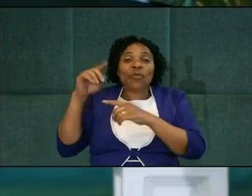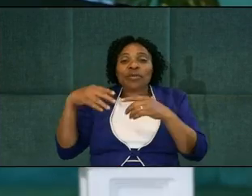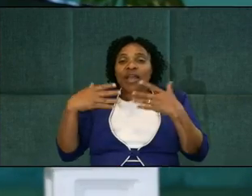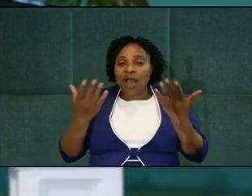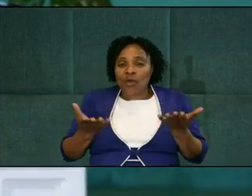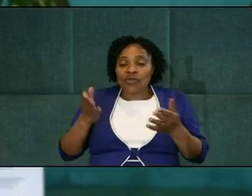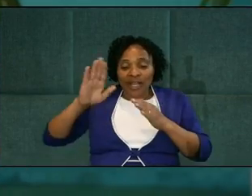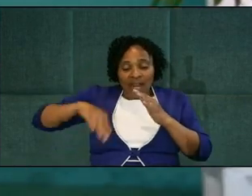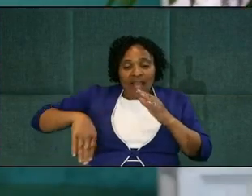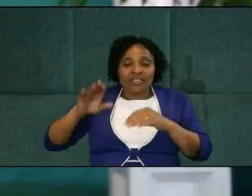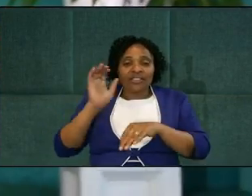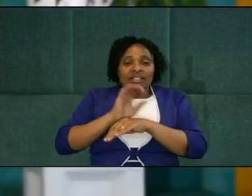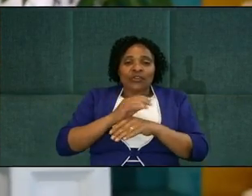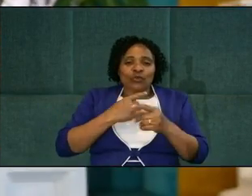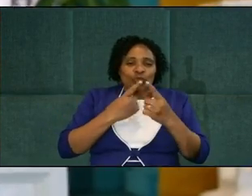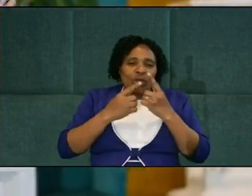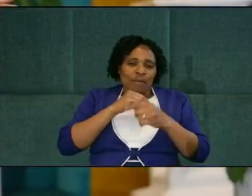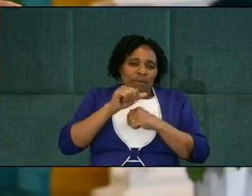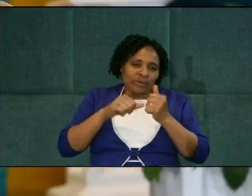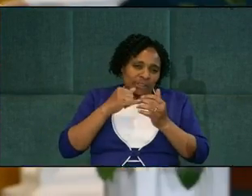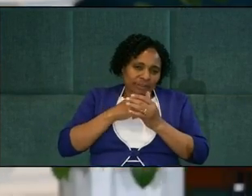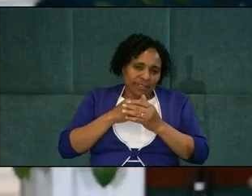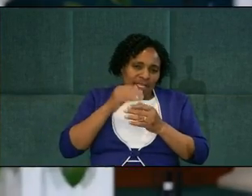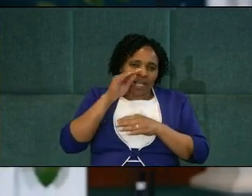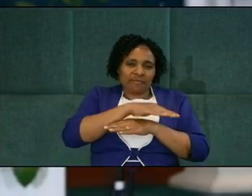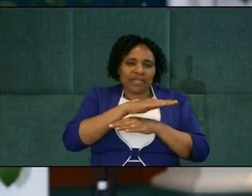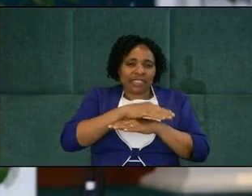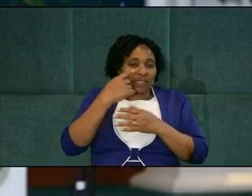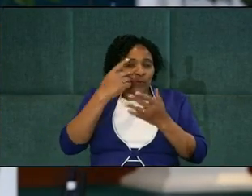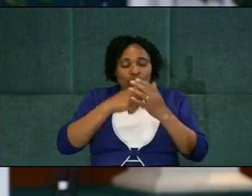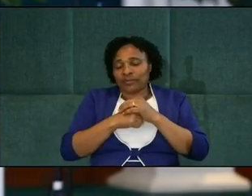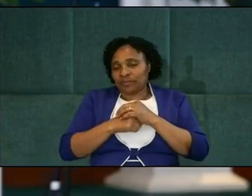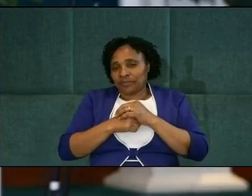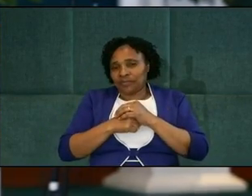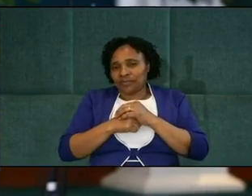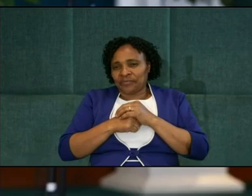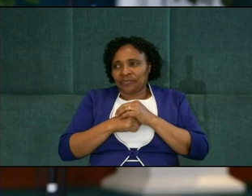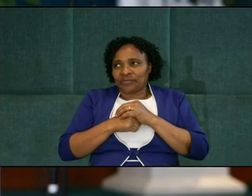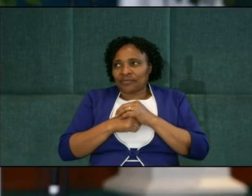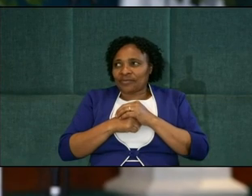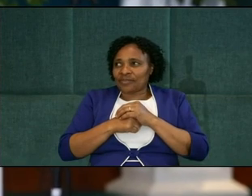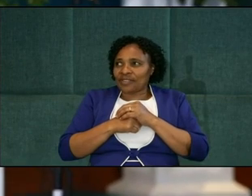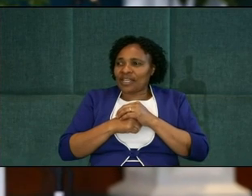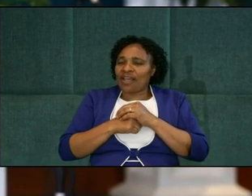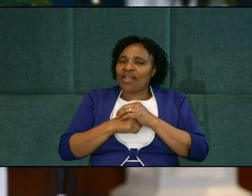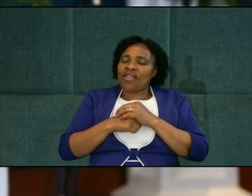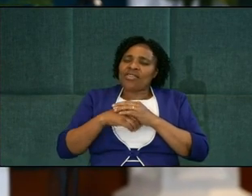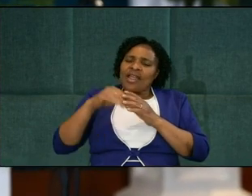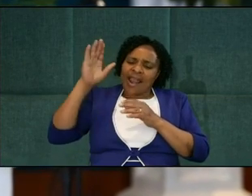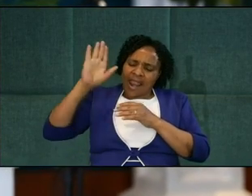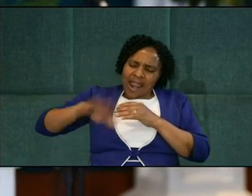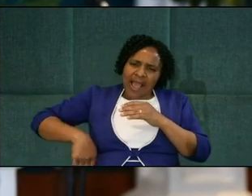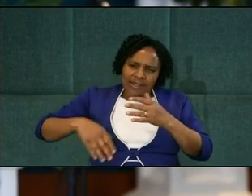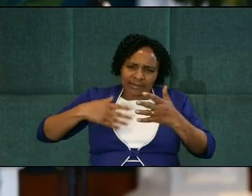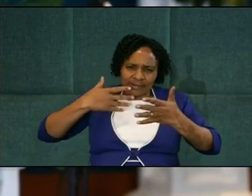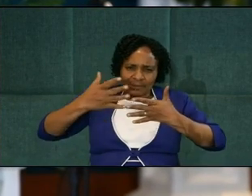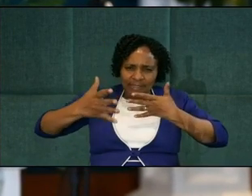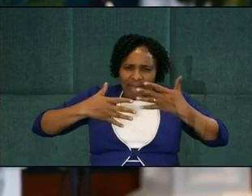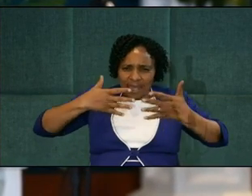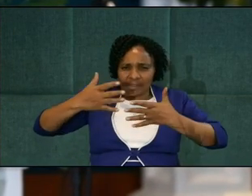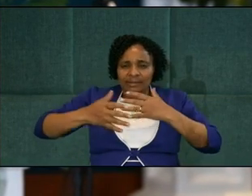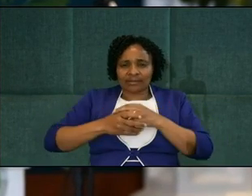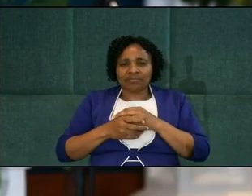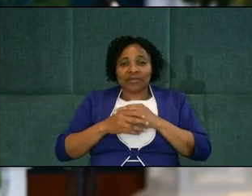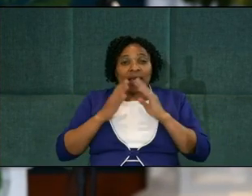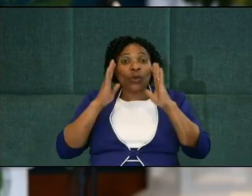We're going to talk about that. And then in the evening, let's see what evening. Yep, the evening. The last sign. going to say hello